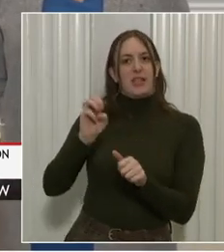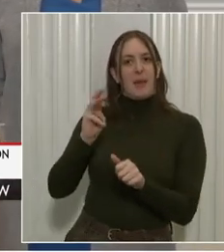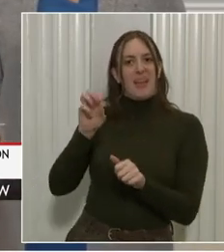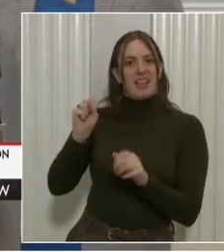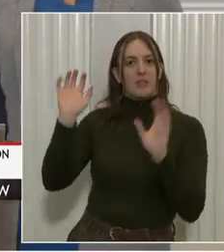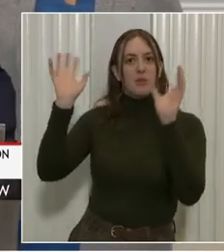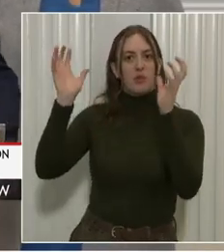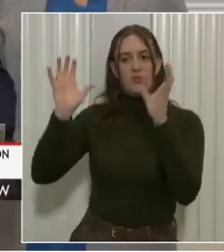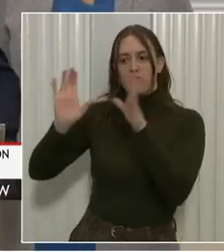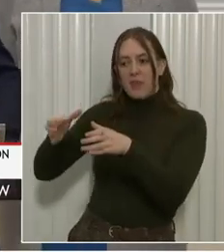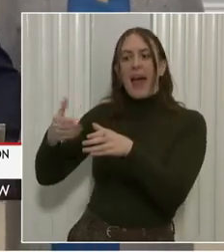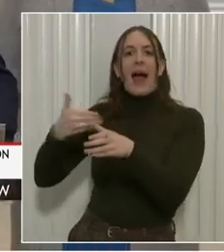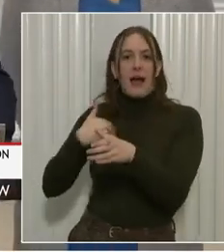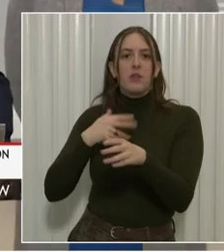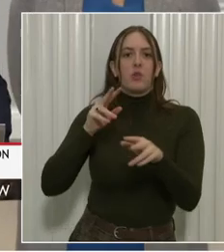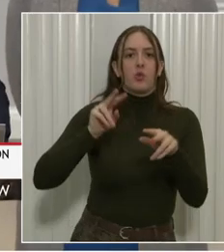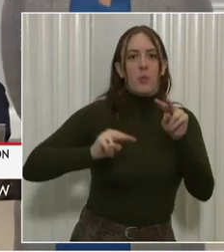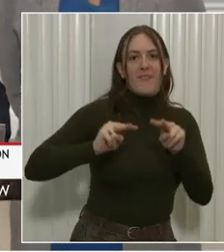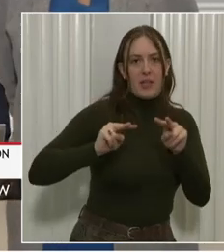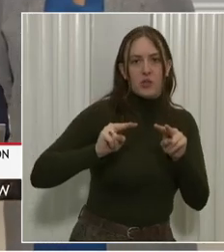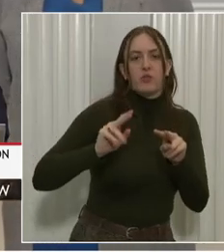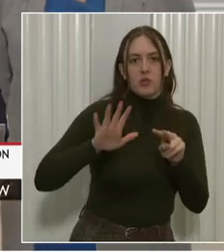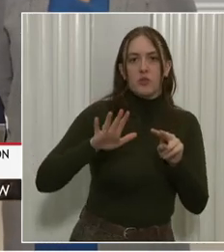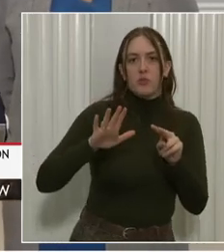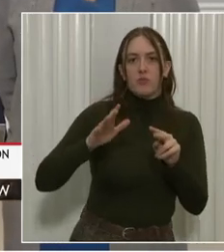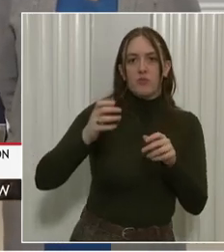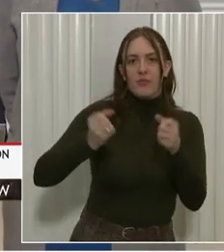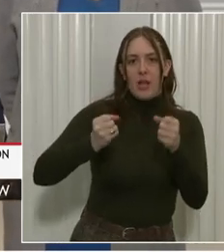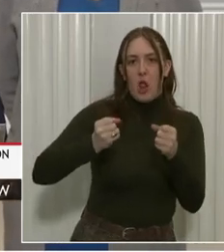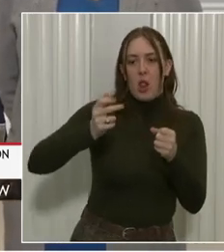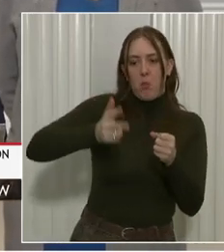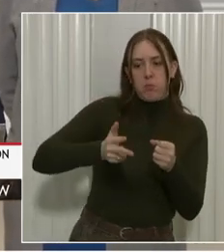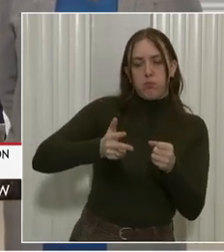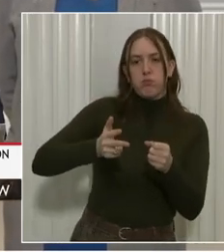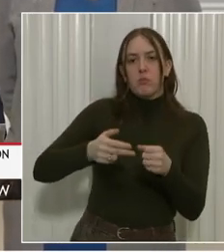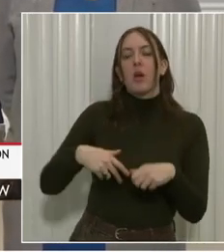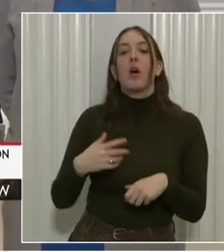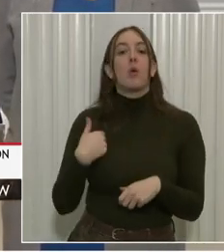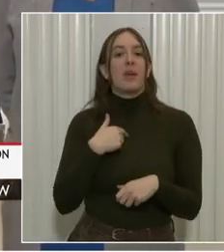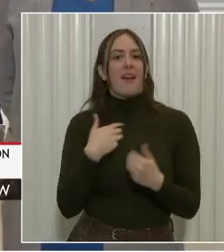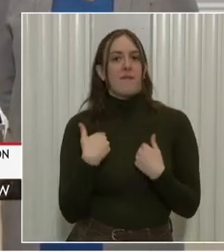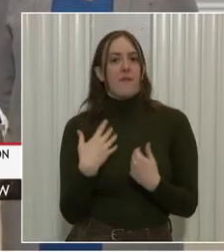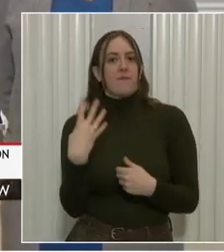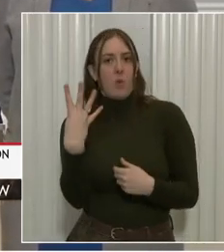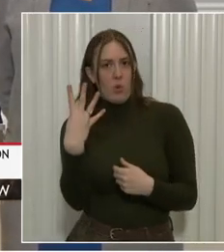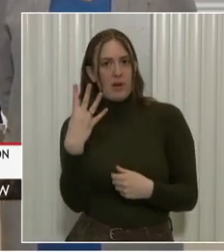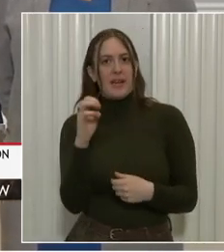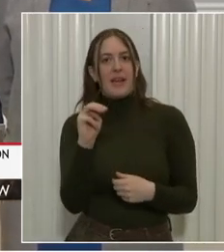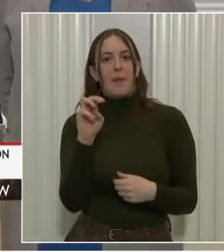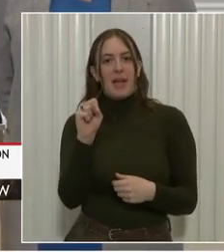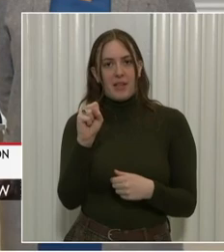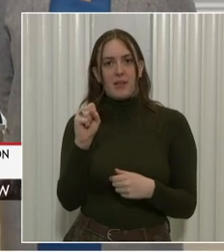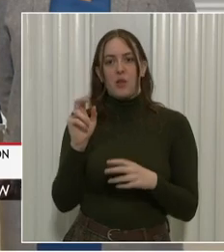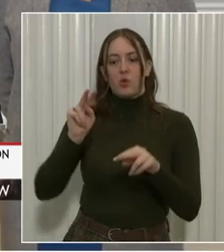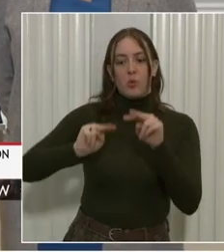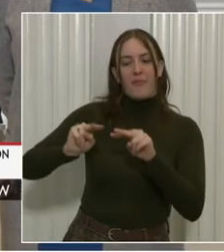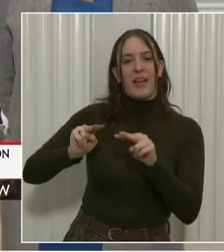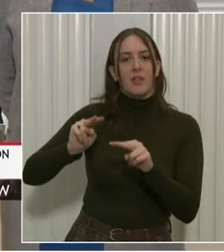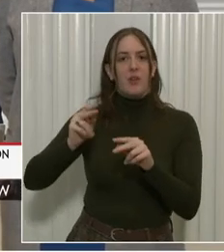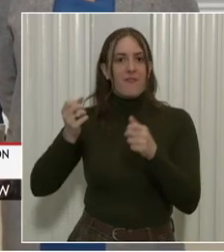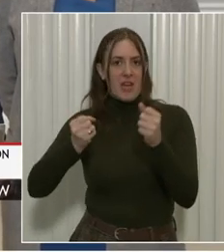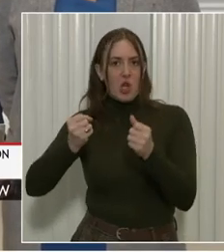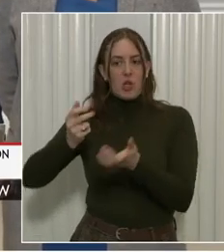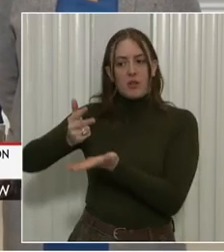every ward of the district, even though we're putting units on only 4 EMS supervisor vehicles, and also with our battalion chief of EMS who